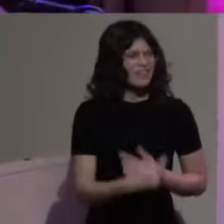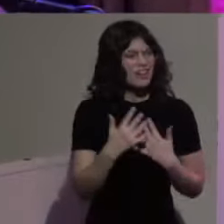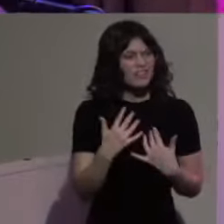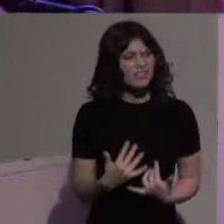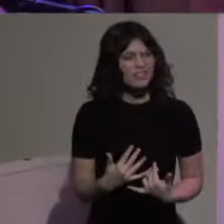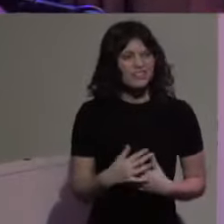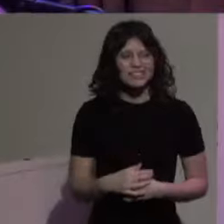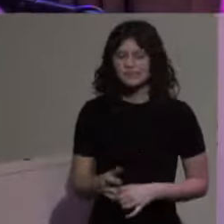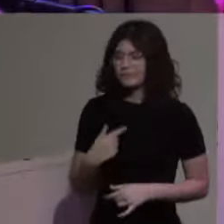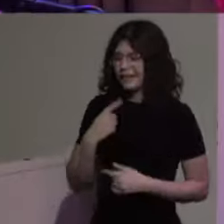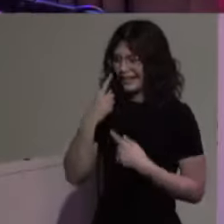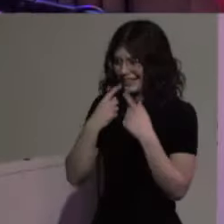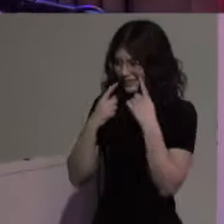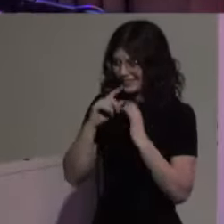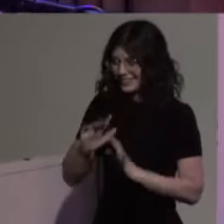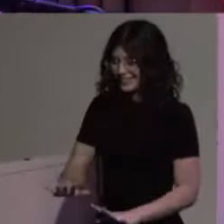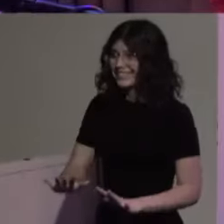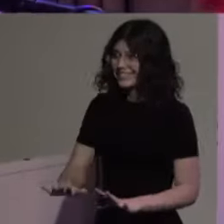I'm crying.